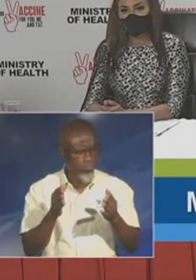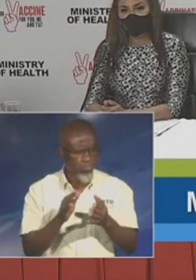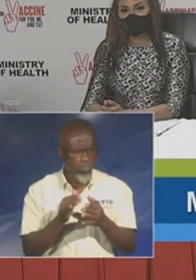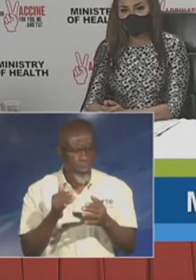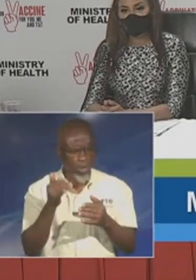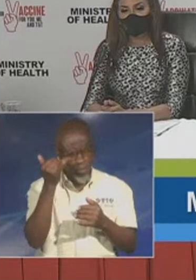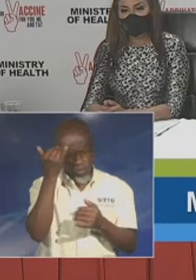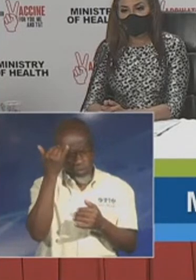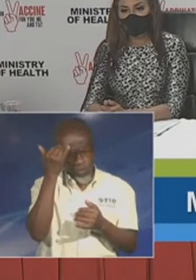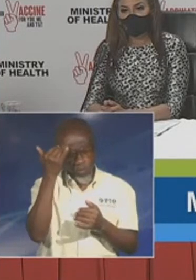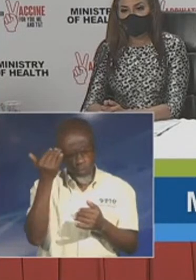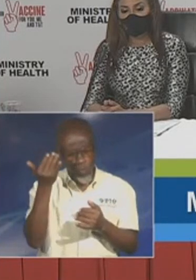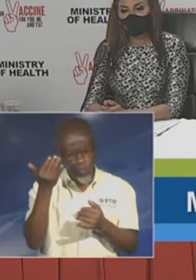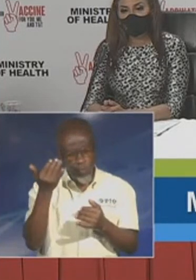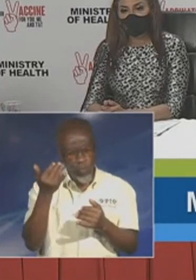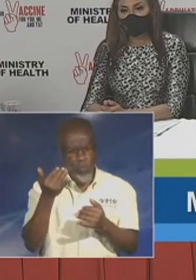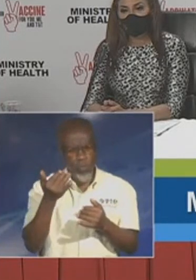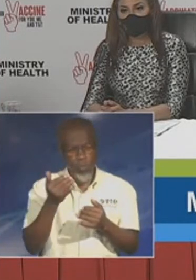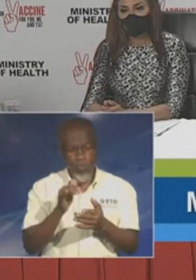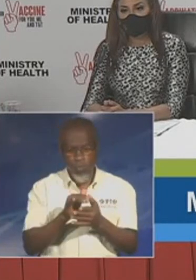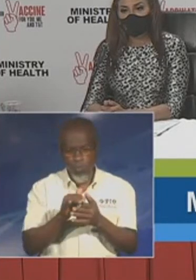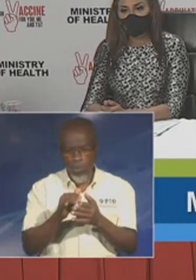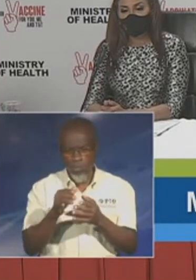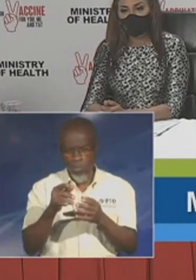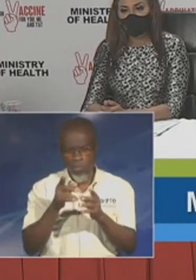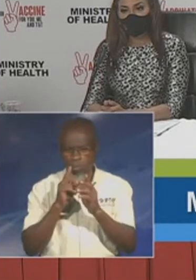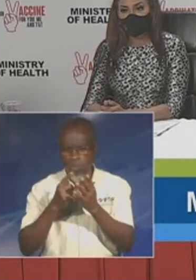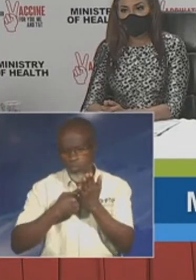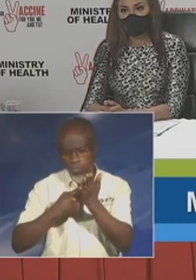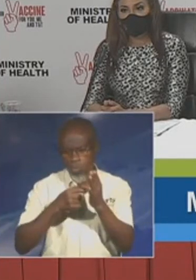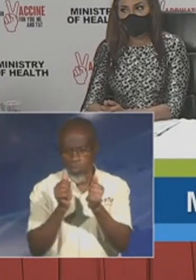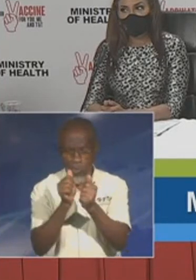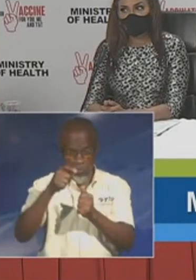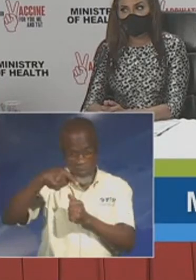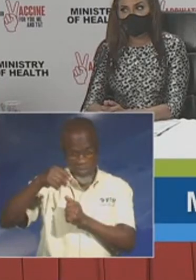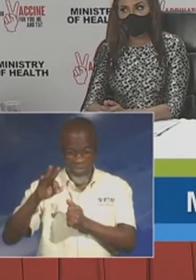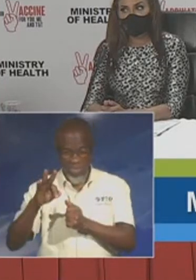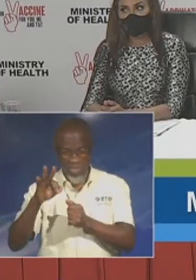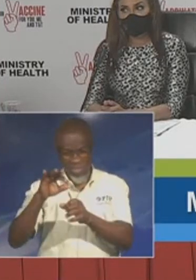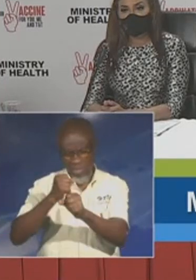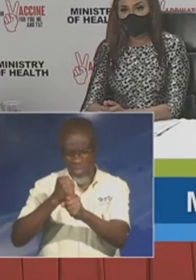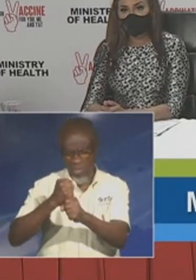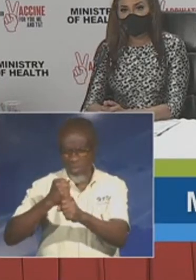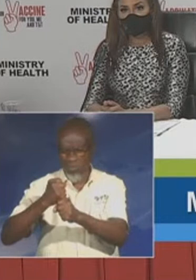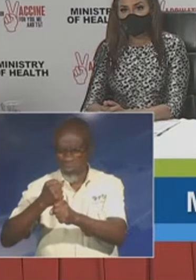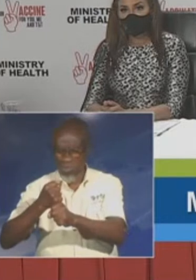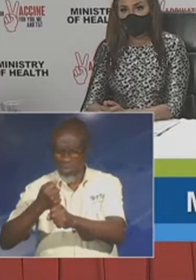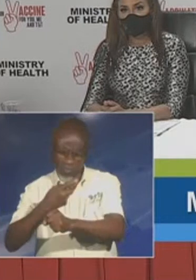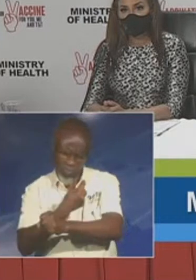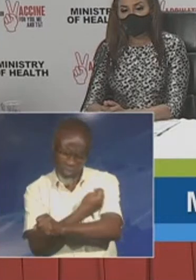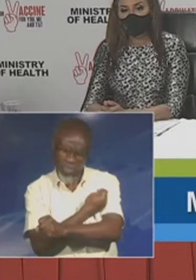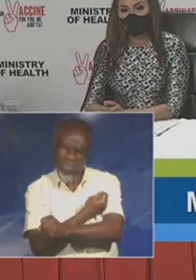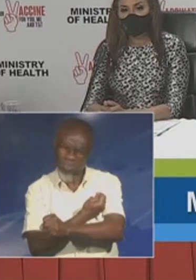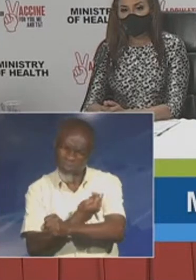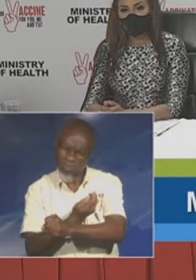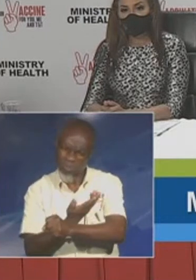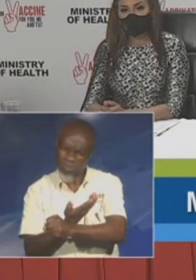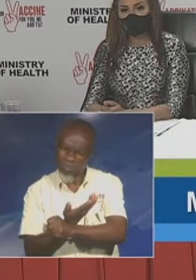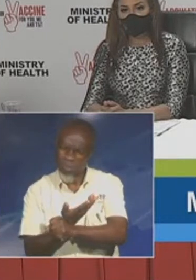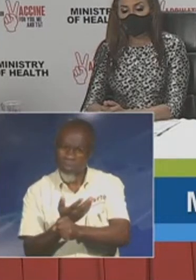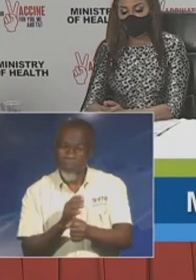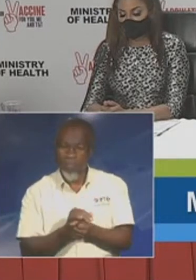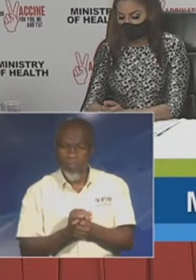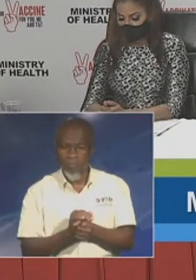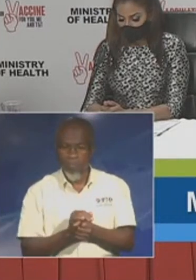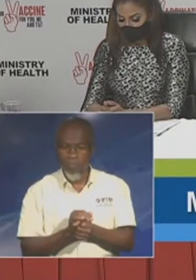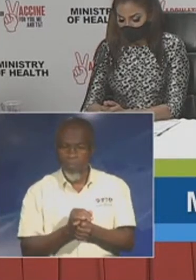Pfizer to acquire, I believe it was Paxlovid. Can we get an update on that? And the second question, I don't know who